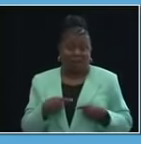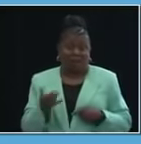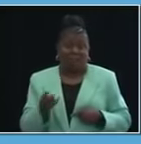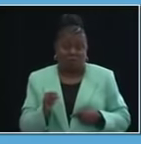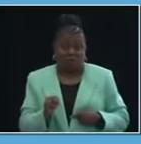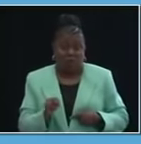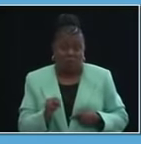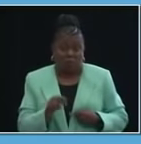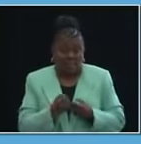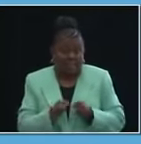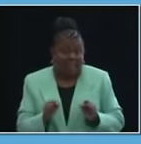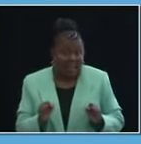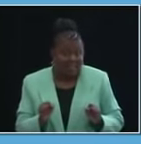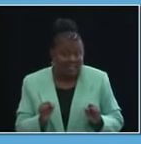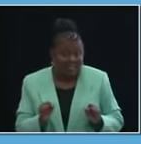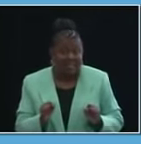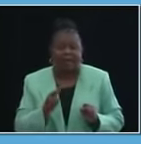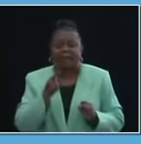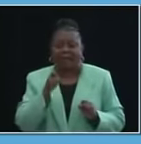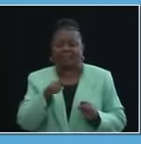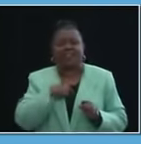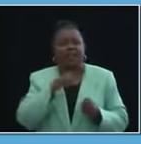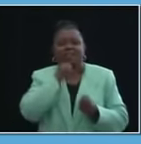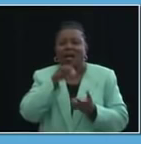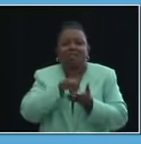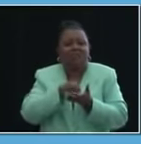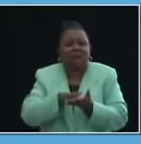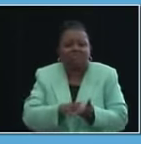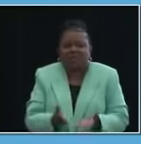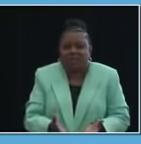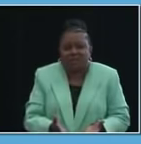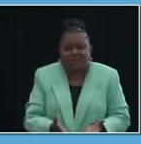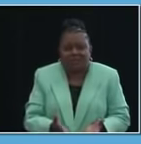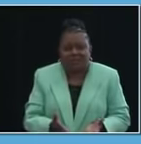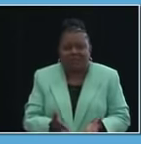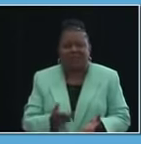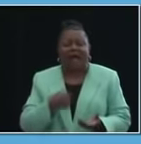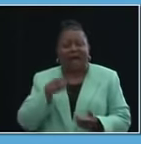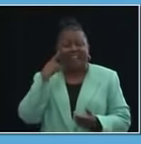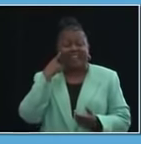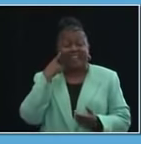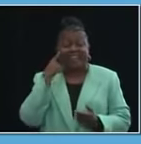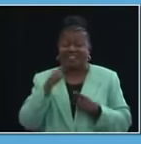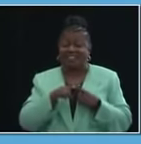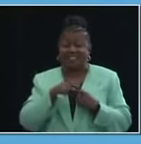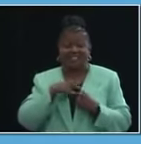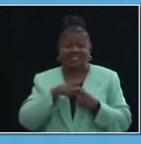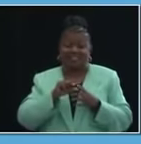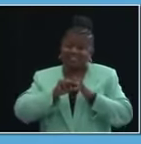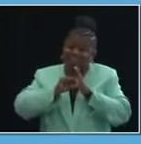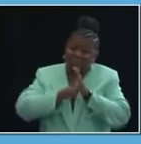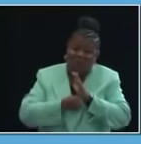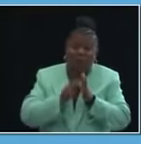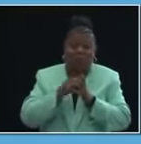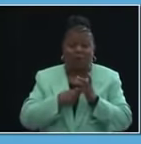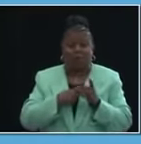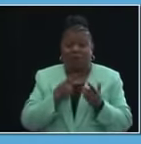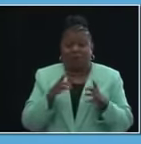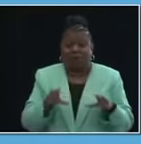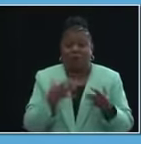own safety because they are undocumented. I think that just underscores what we already